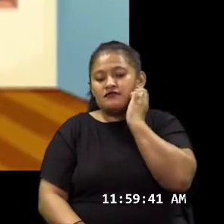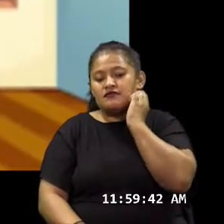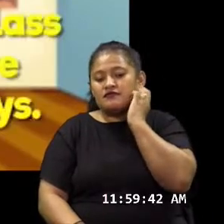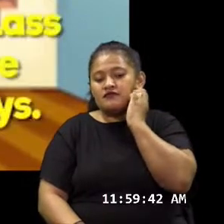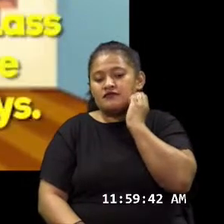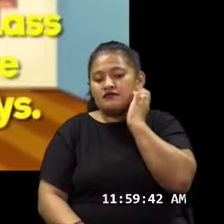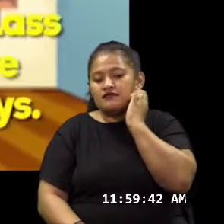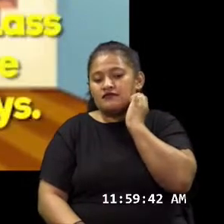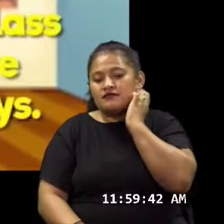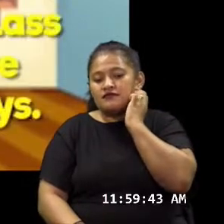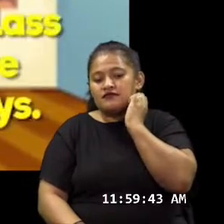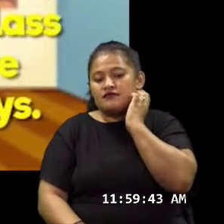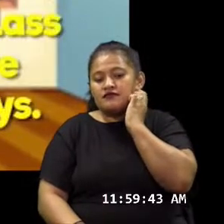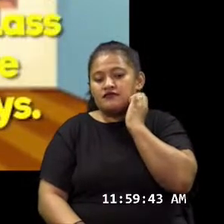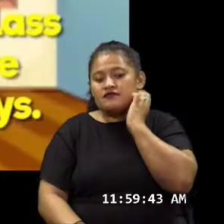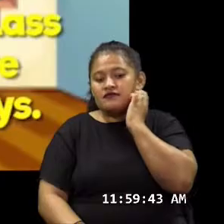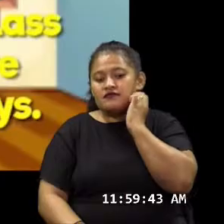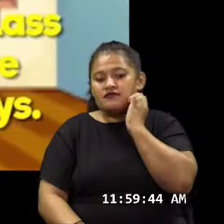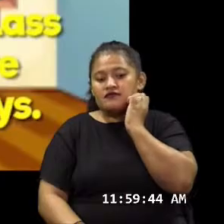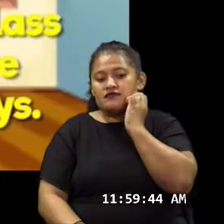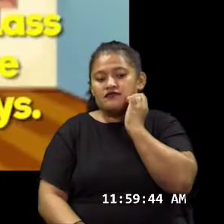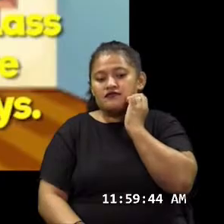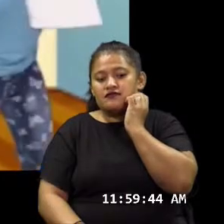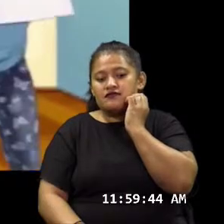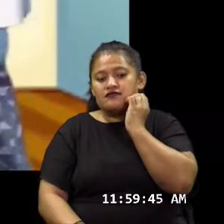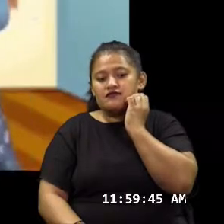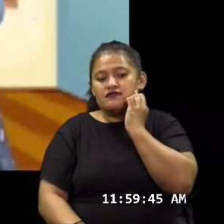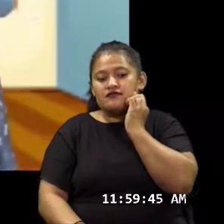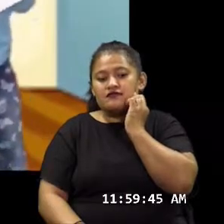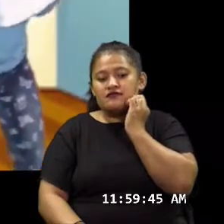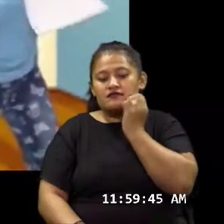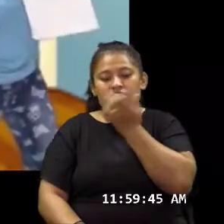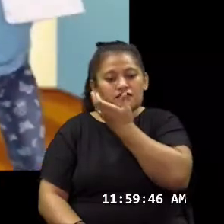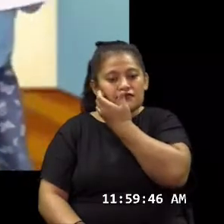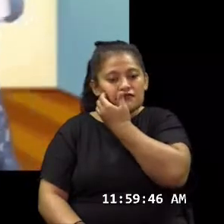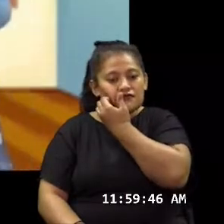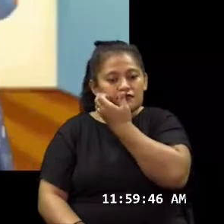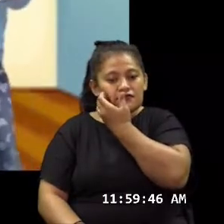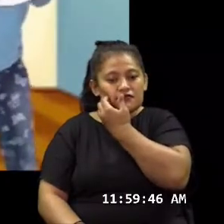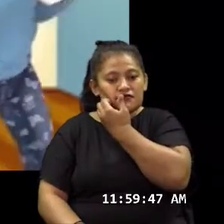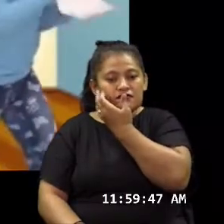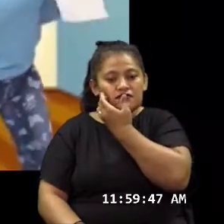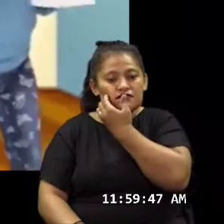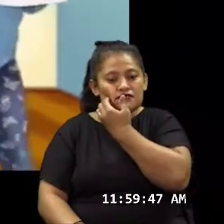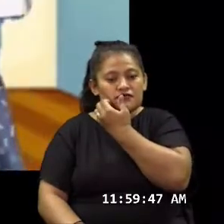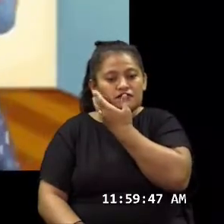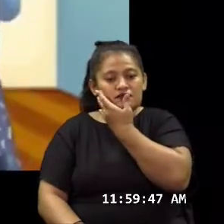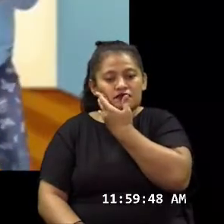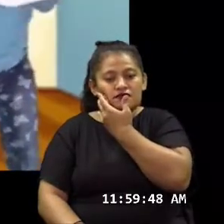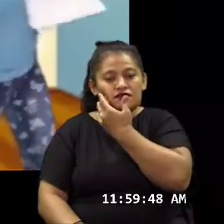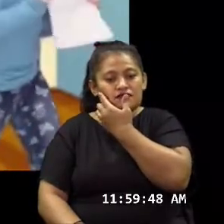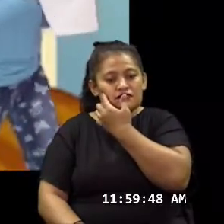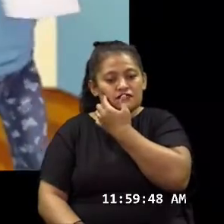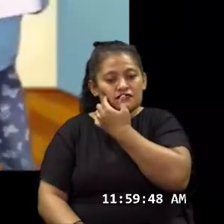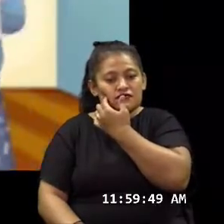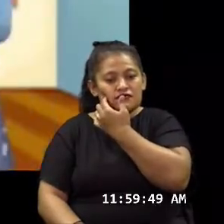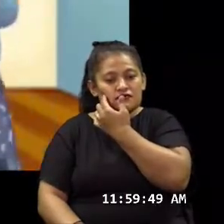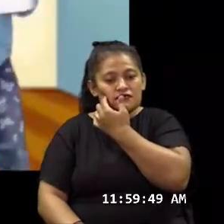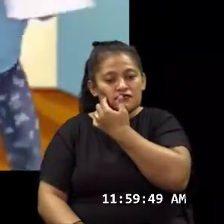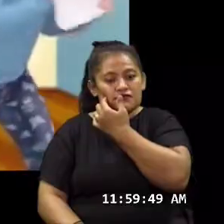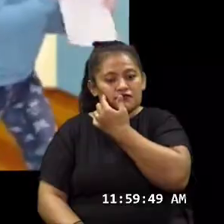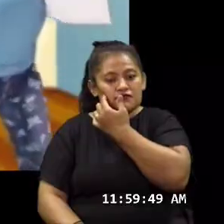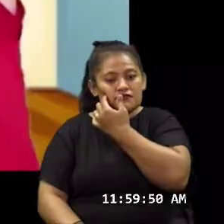to end. You have a whole paragraph. Don't forget to end in. The paragraph song. It's the paragraph song. Hey, hey,